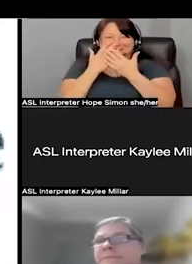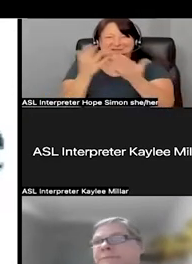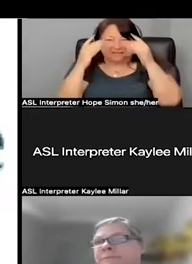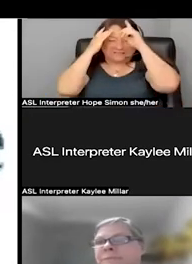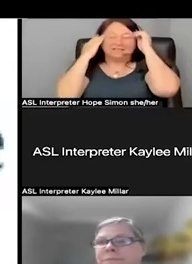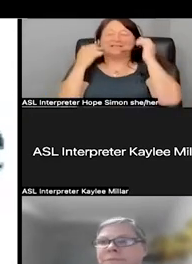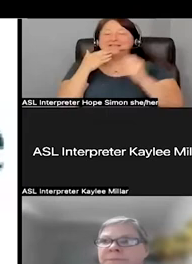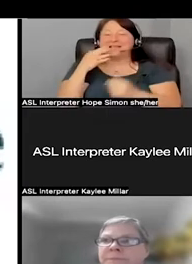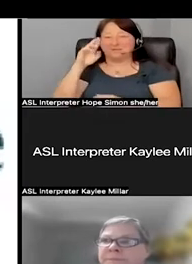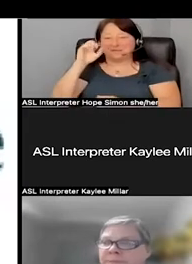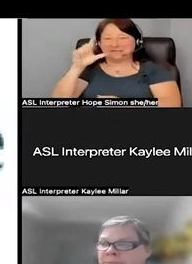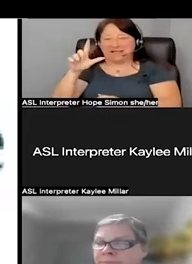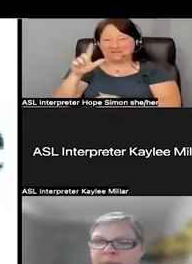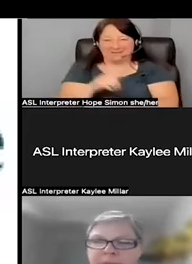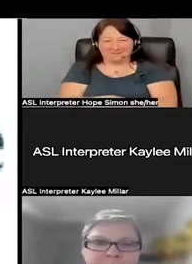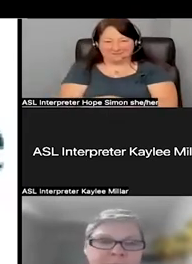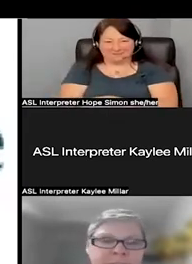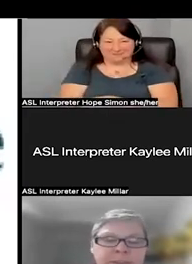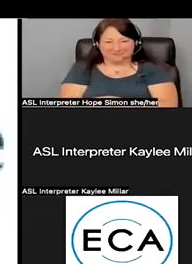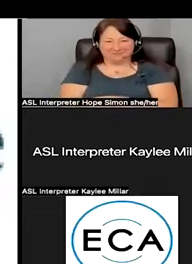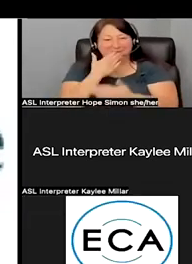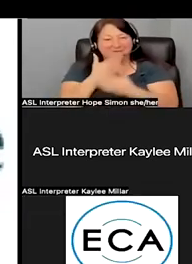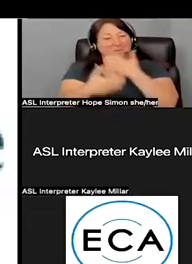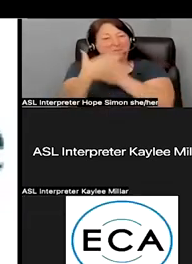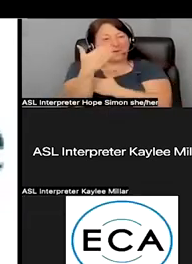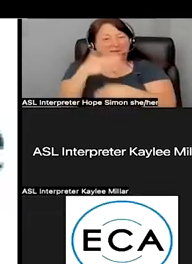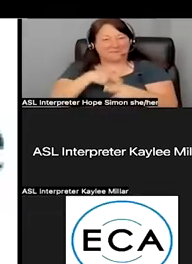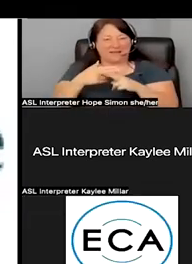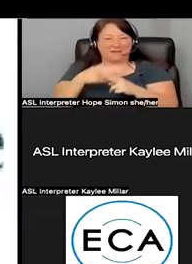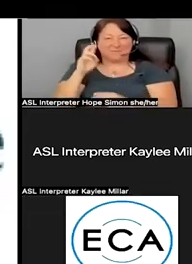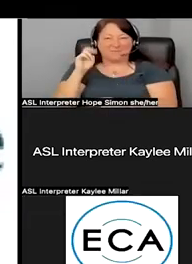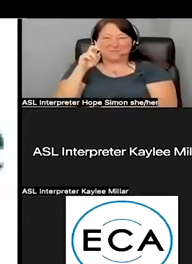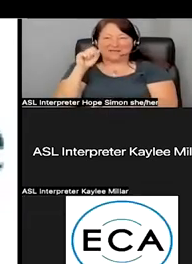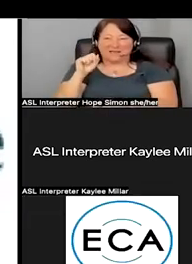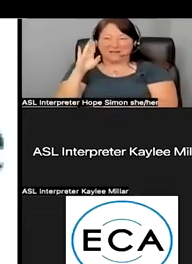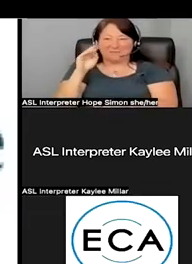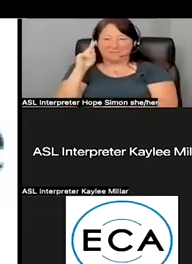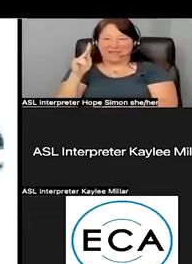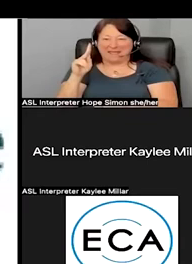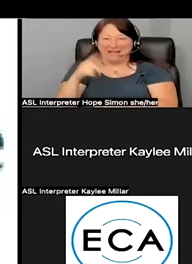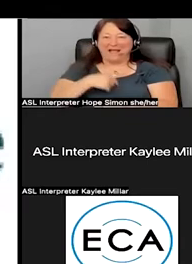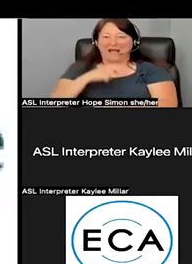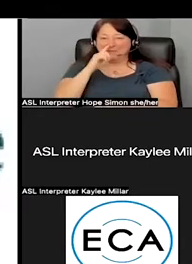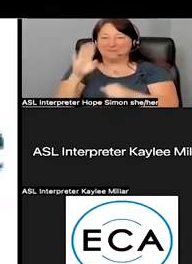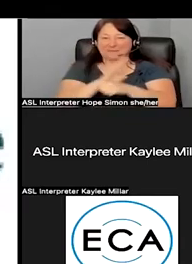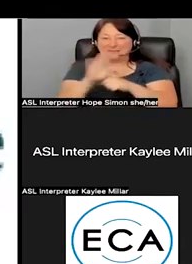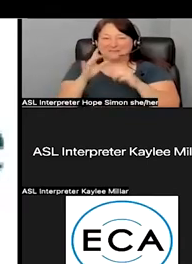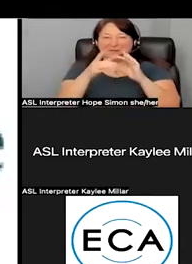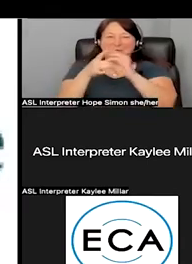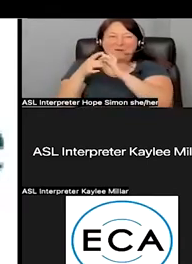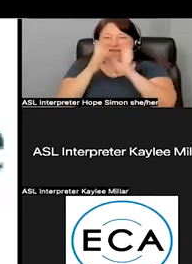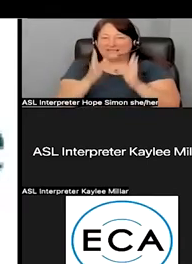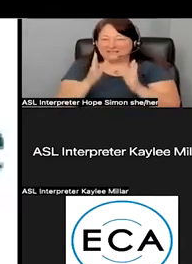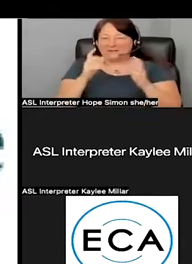Thank you, Marcel. Good morning, everyone. My name is Brenda Bank. I'm the Business Operations Manager for Bristol